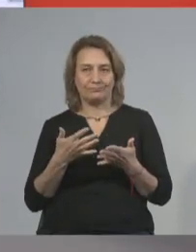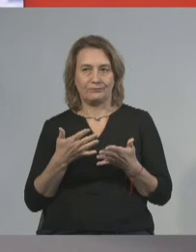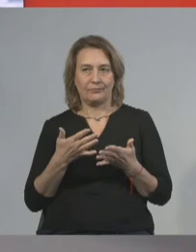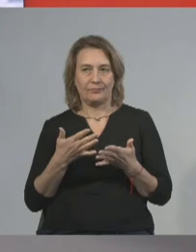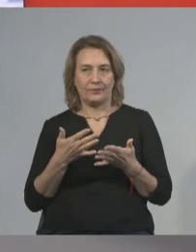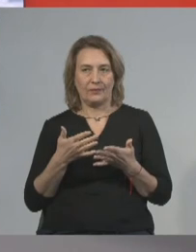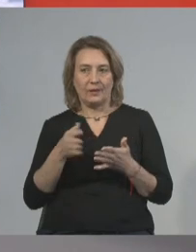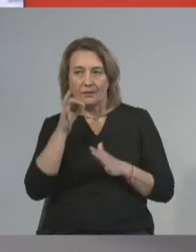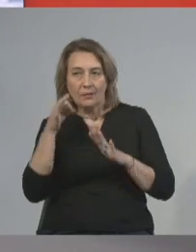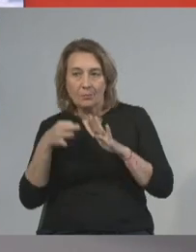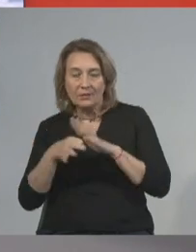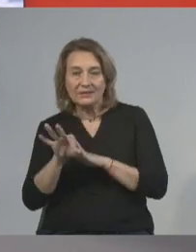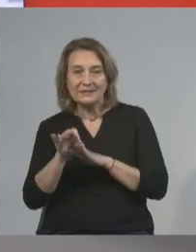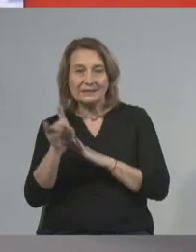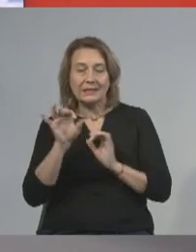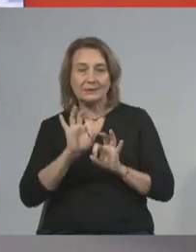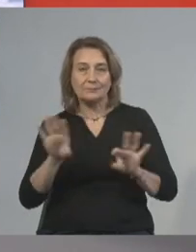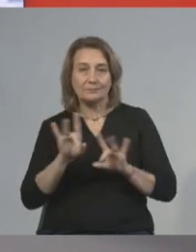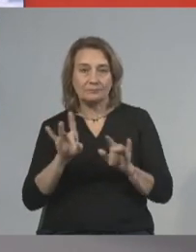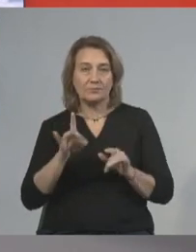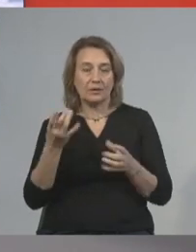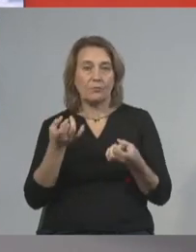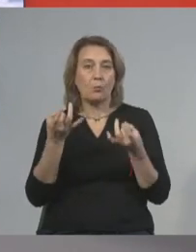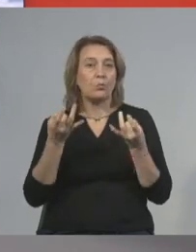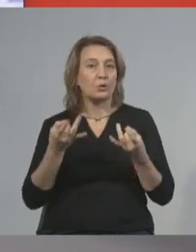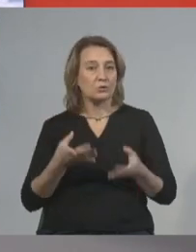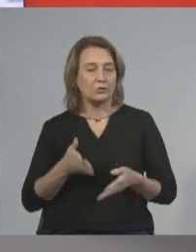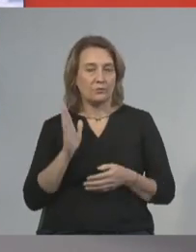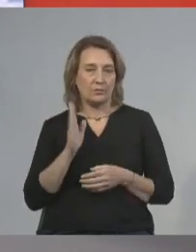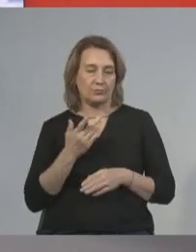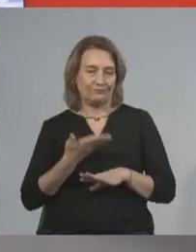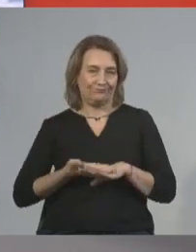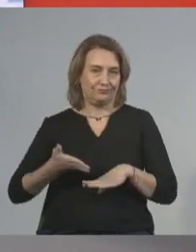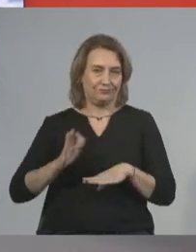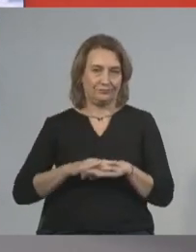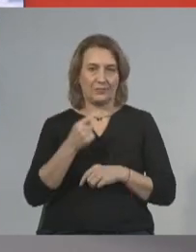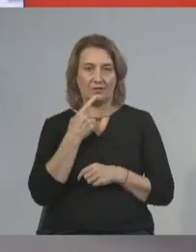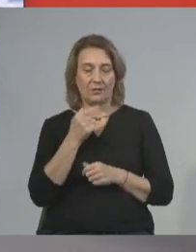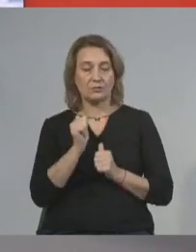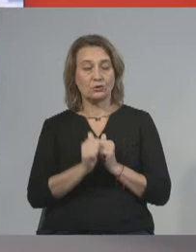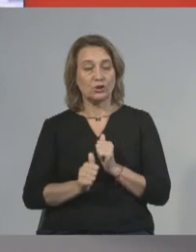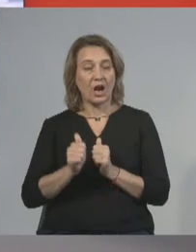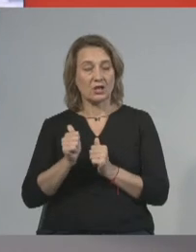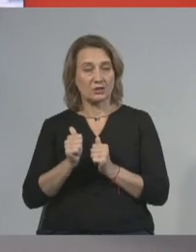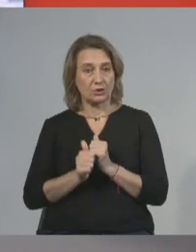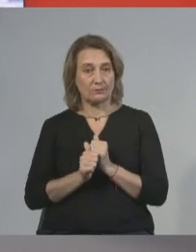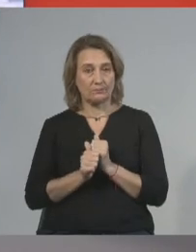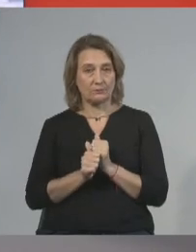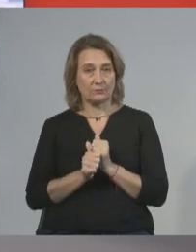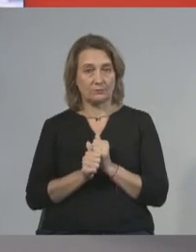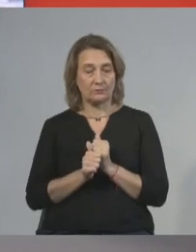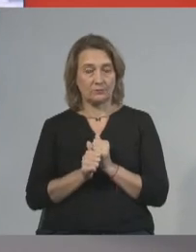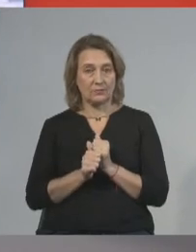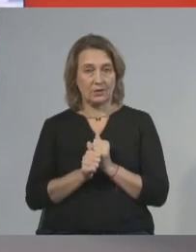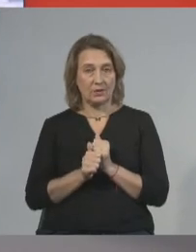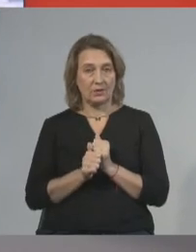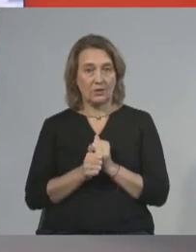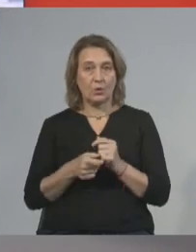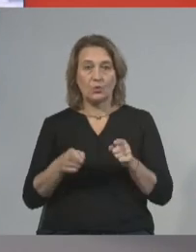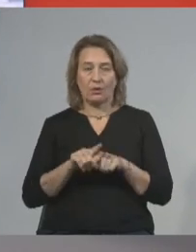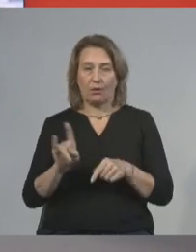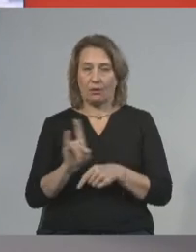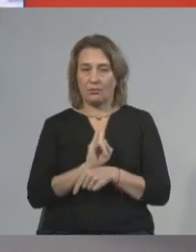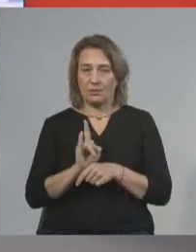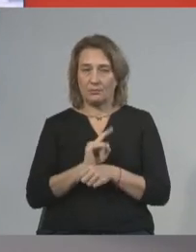to to say that the western is working against ukraine and it's actually quite difficult to